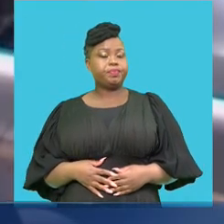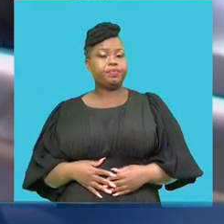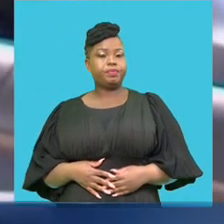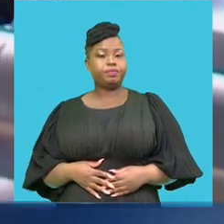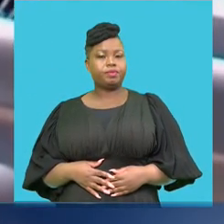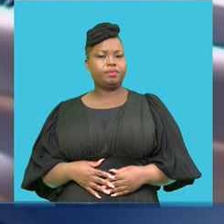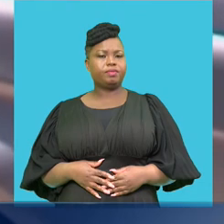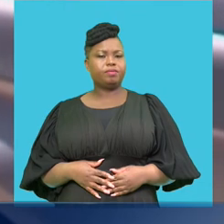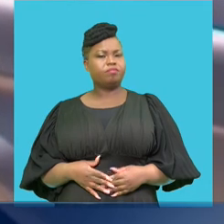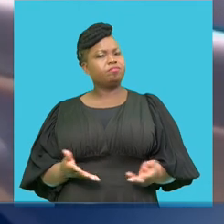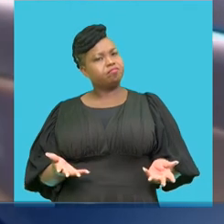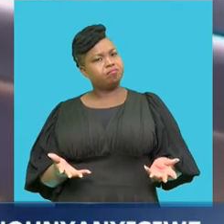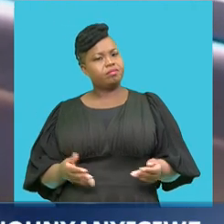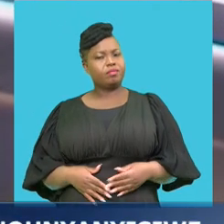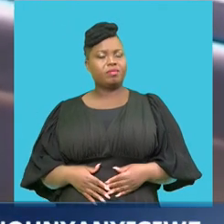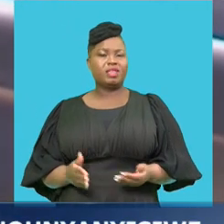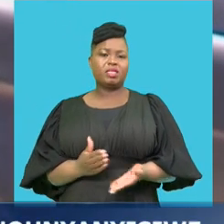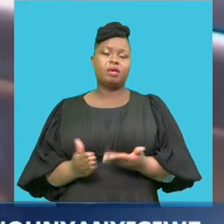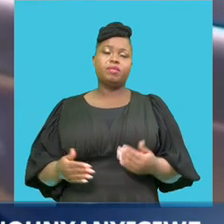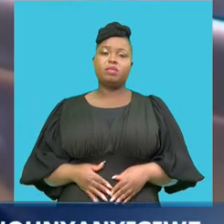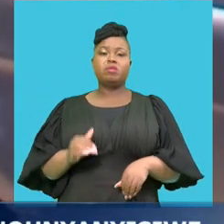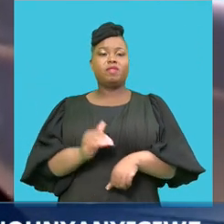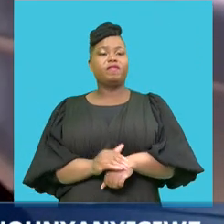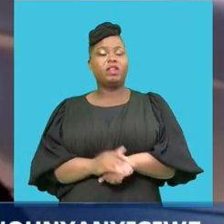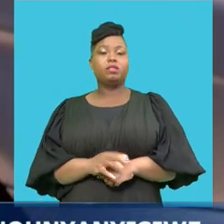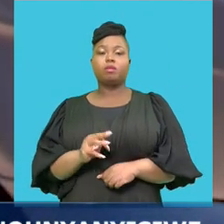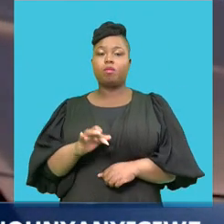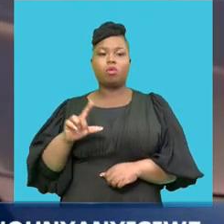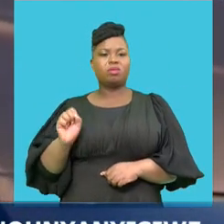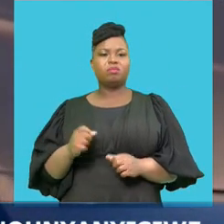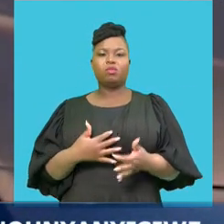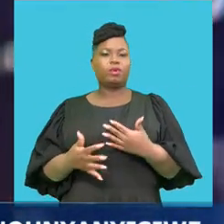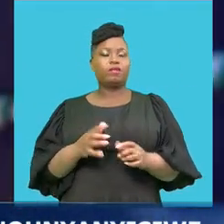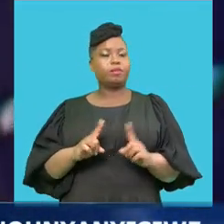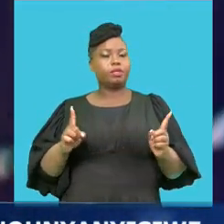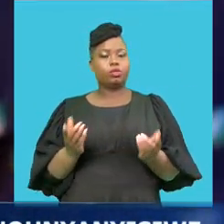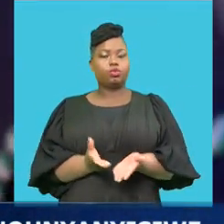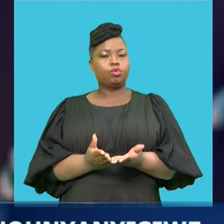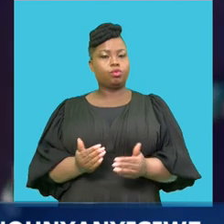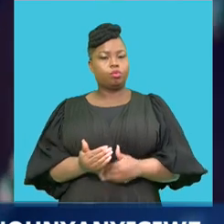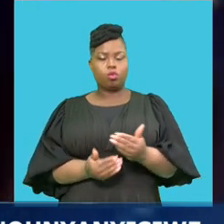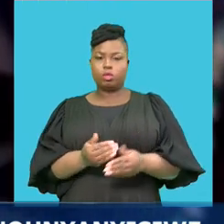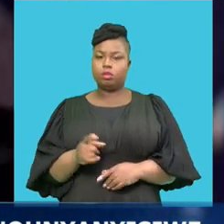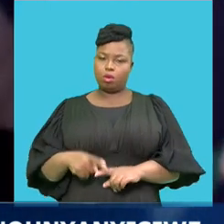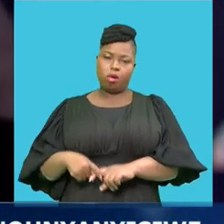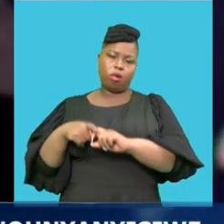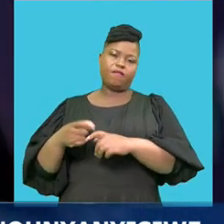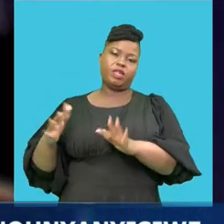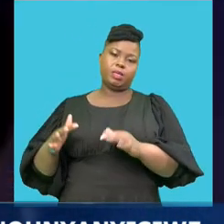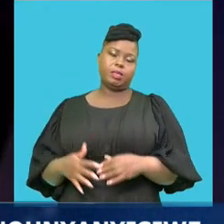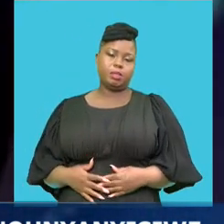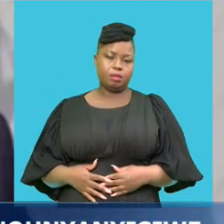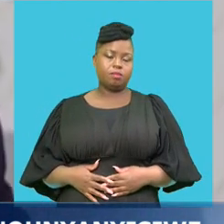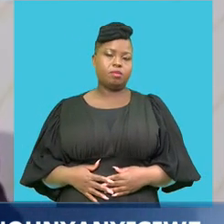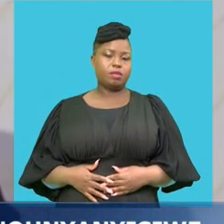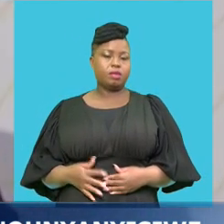I'll be the speaker as friends in the malls wherever. But in terms of the school processes, she's been suspended up